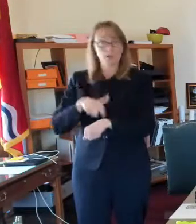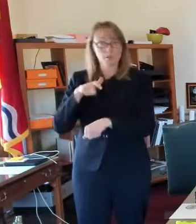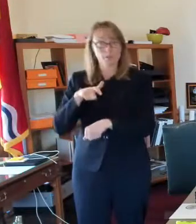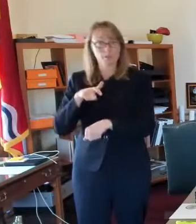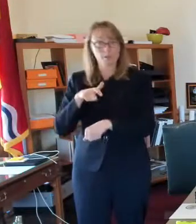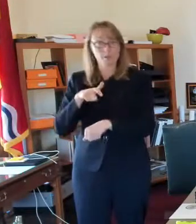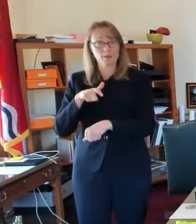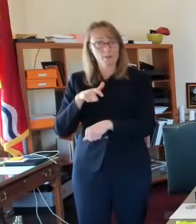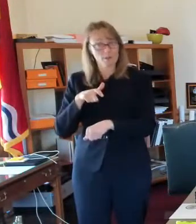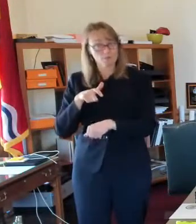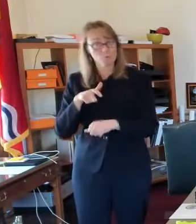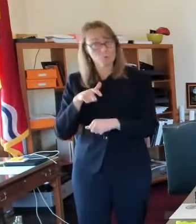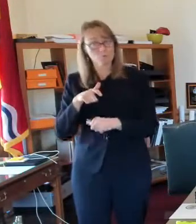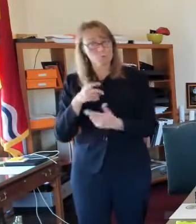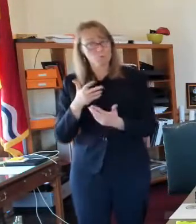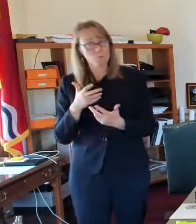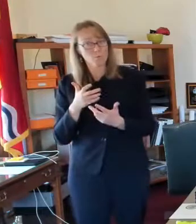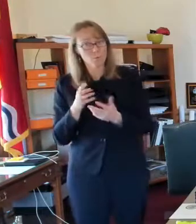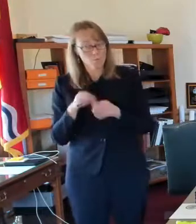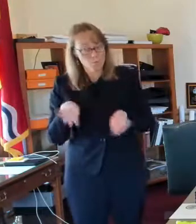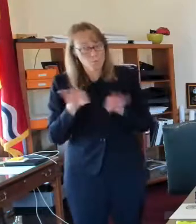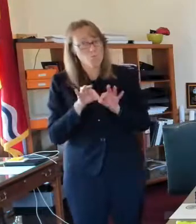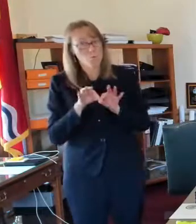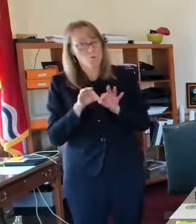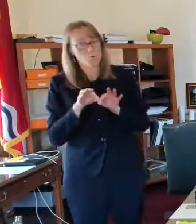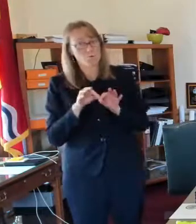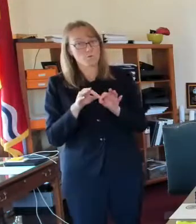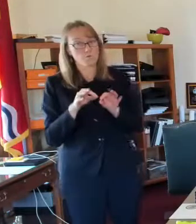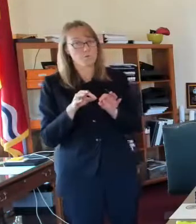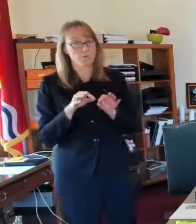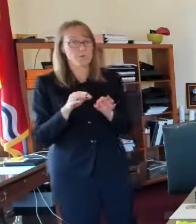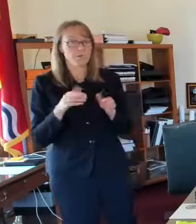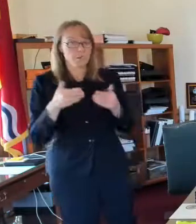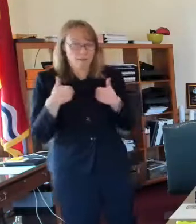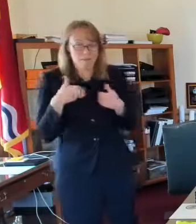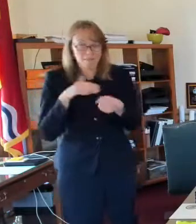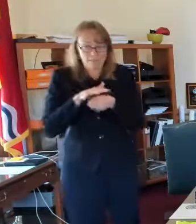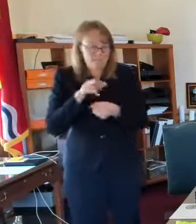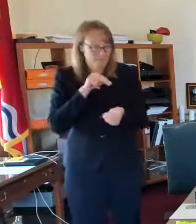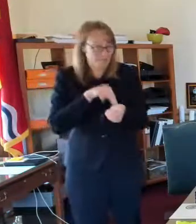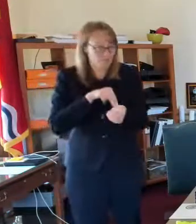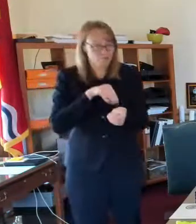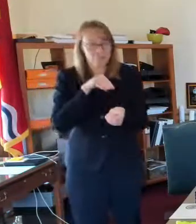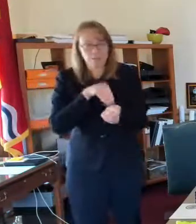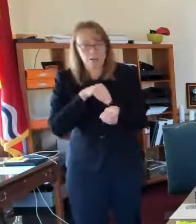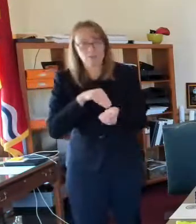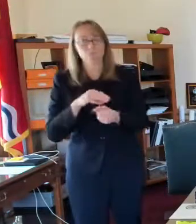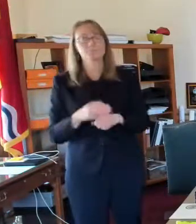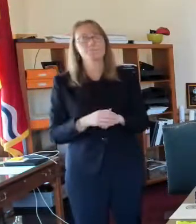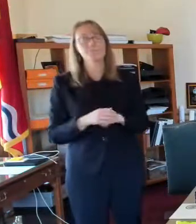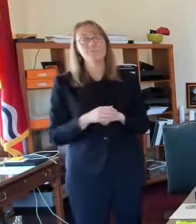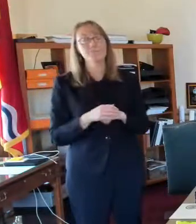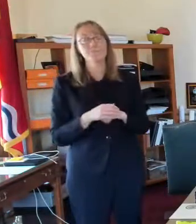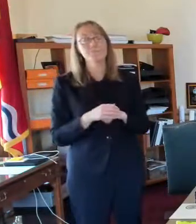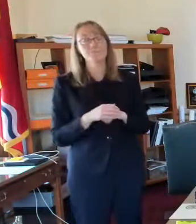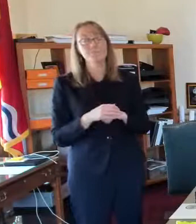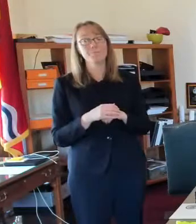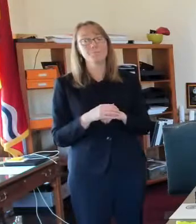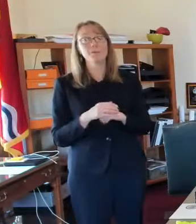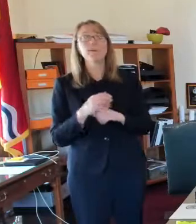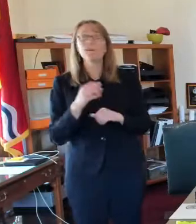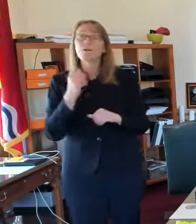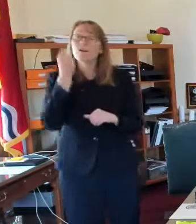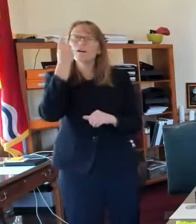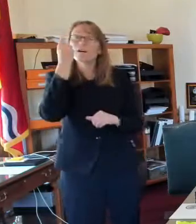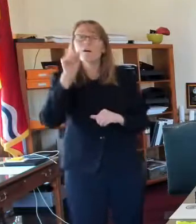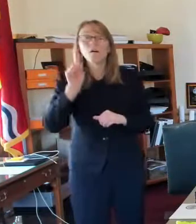these hospitals. And it's not all about COVID. When the hospitals are full or close to full, those folks who have